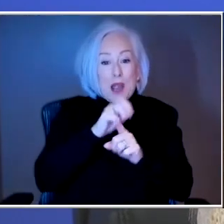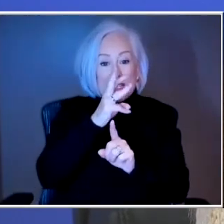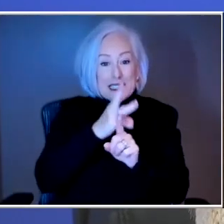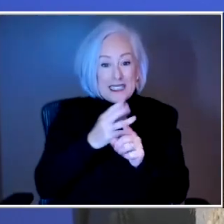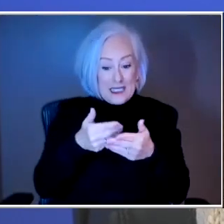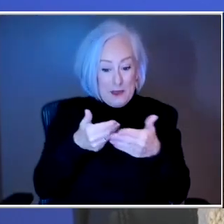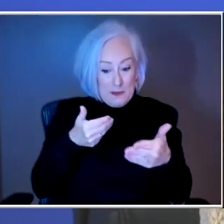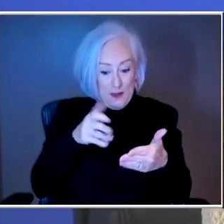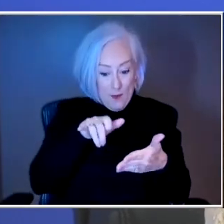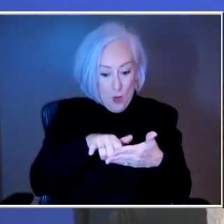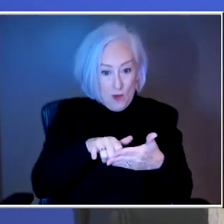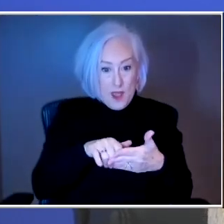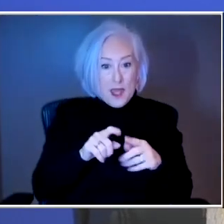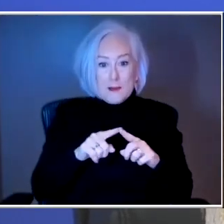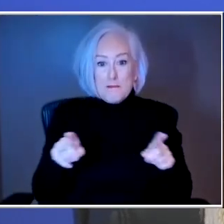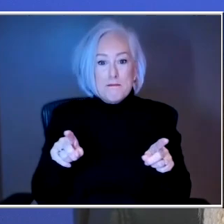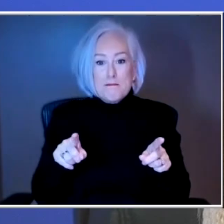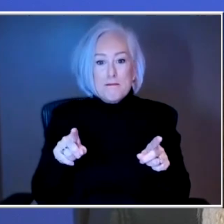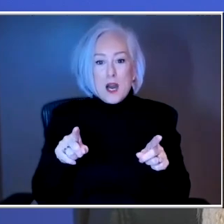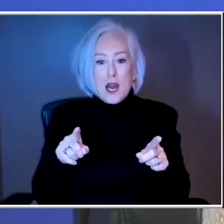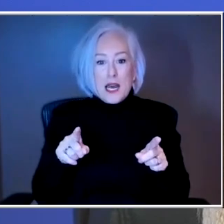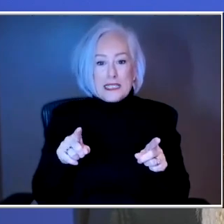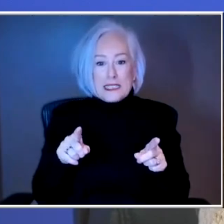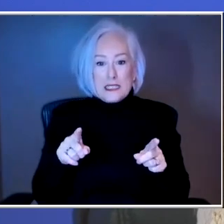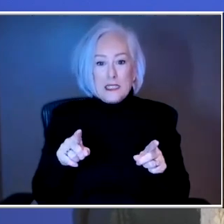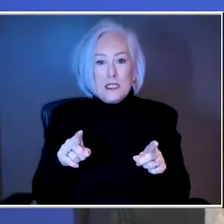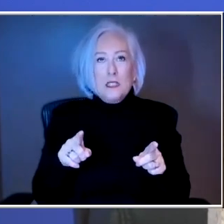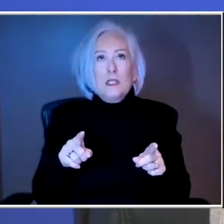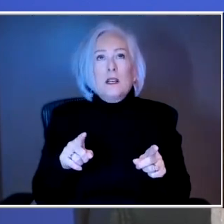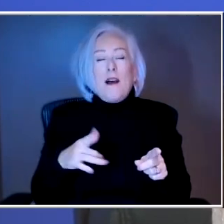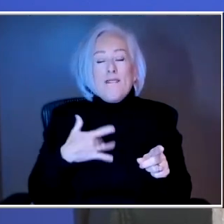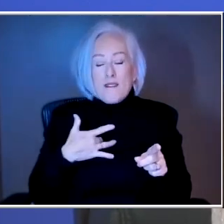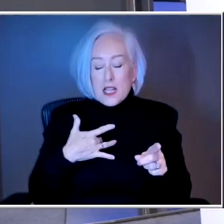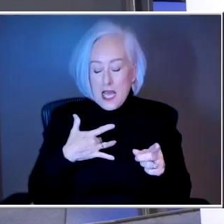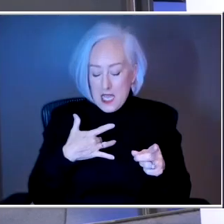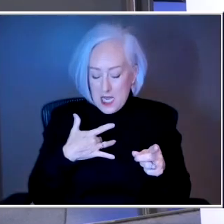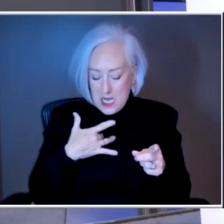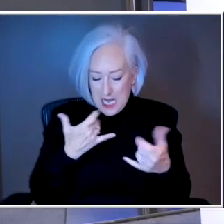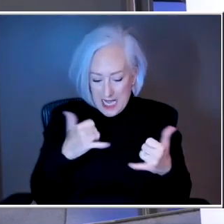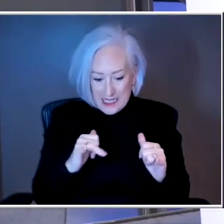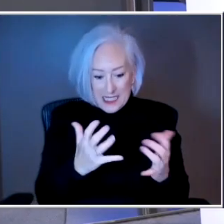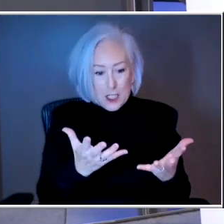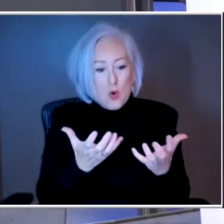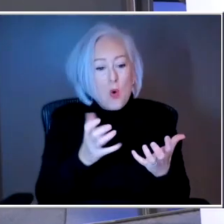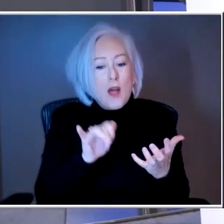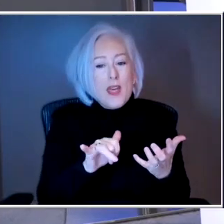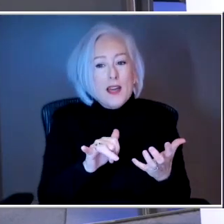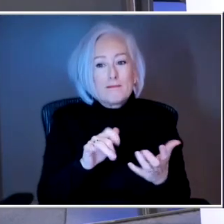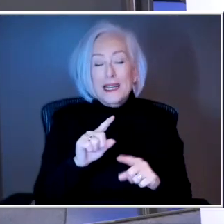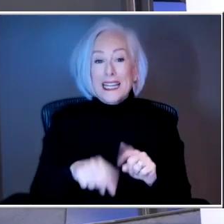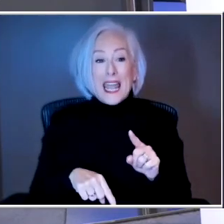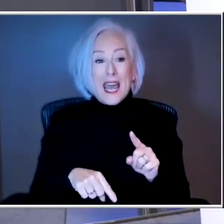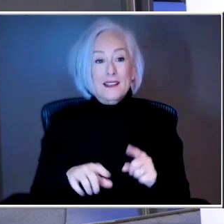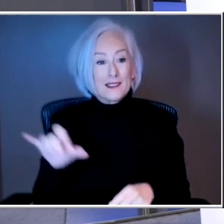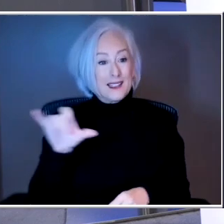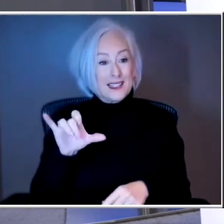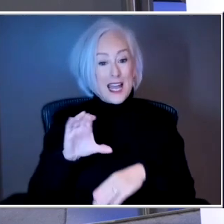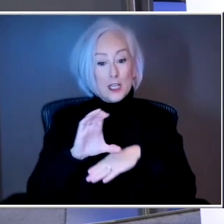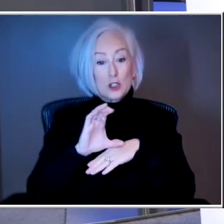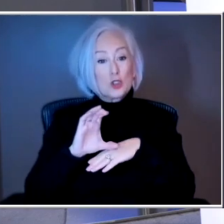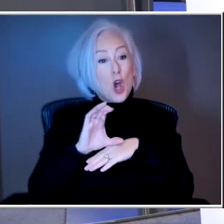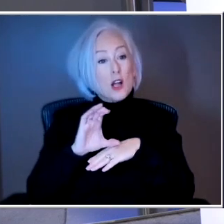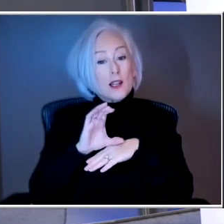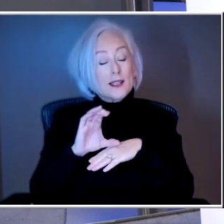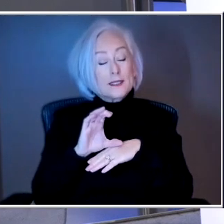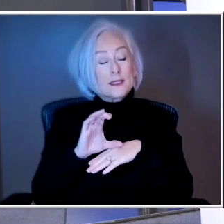was, I still want that, but I can't have it. Like what? Chocolate. That's tough.